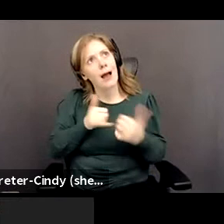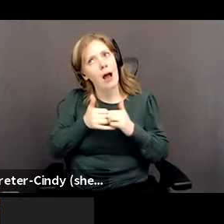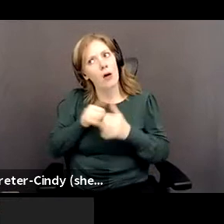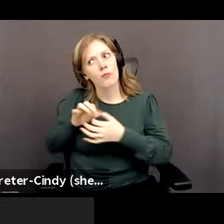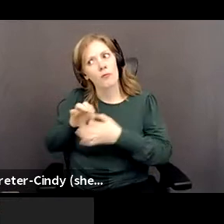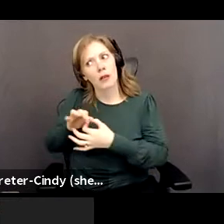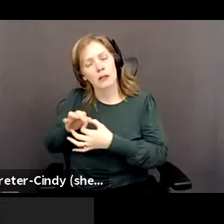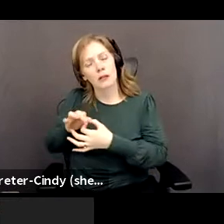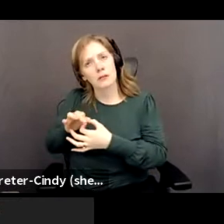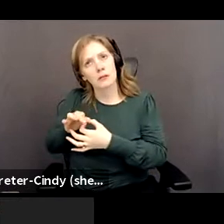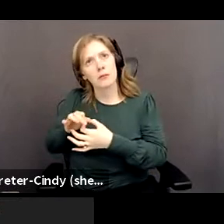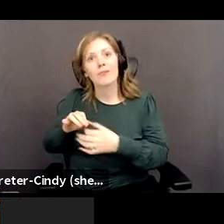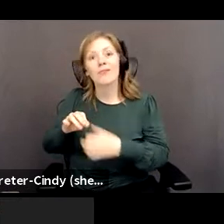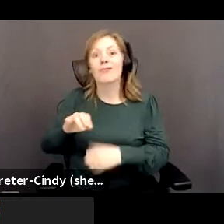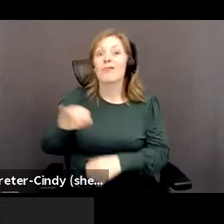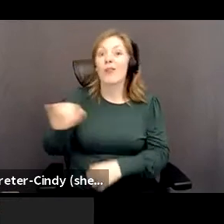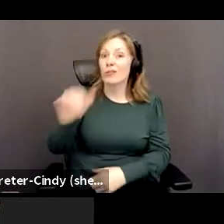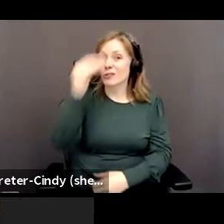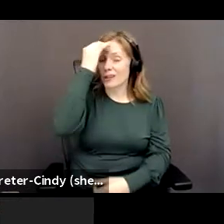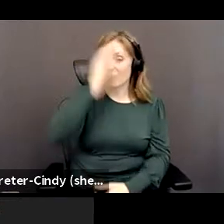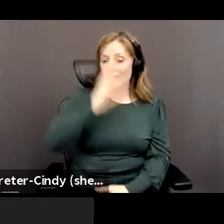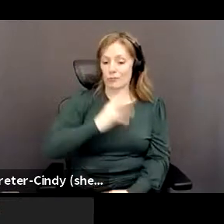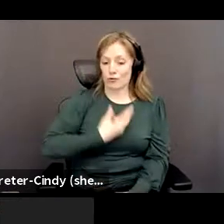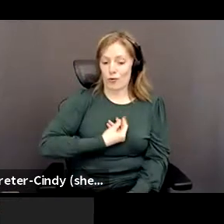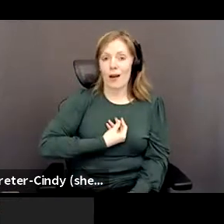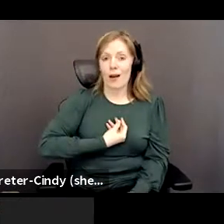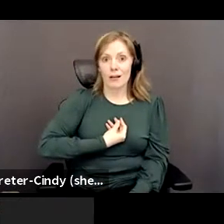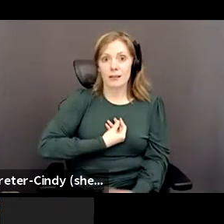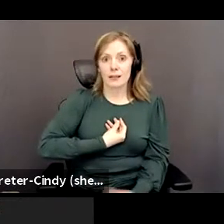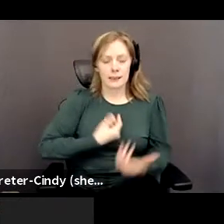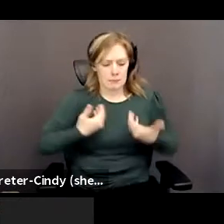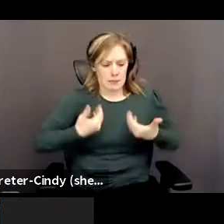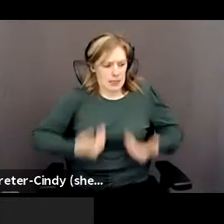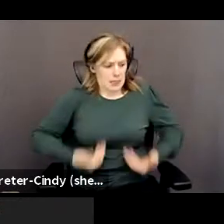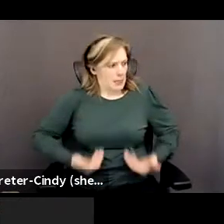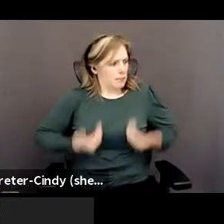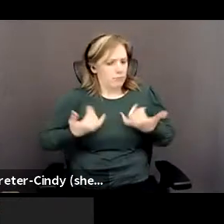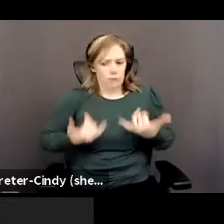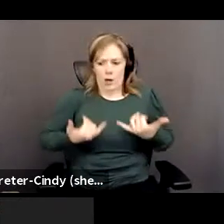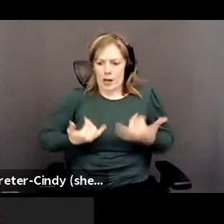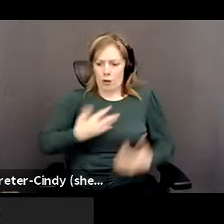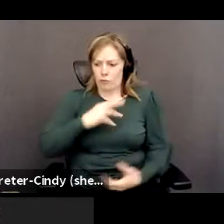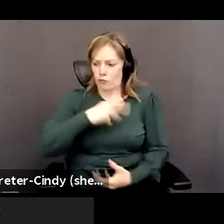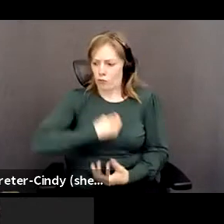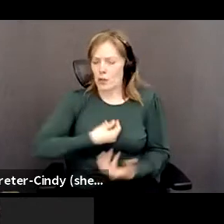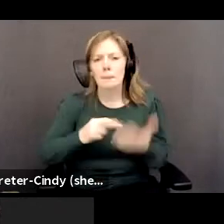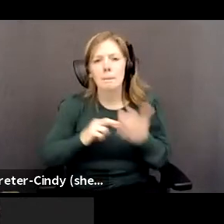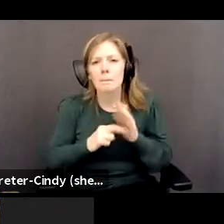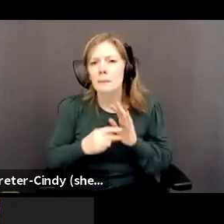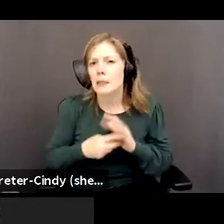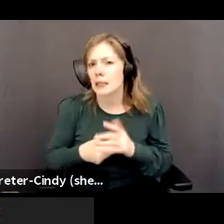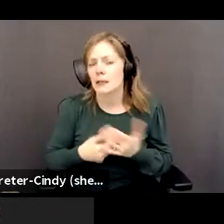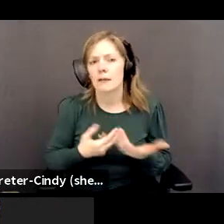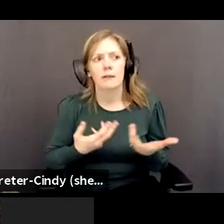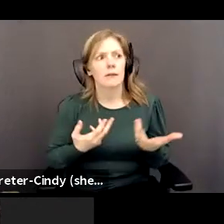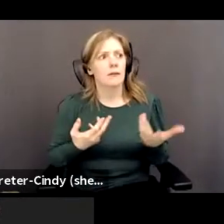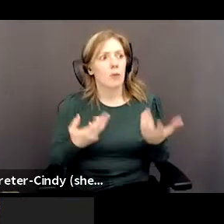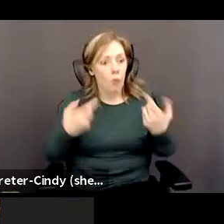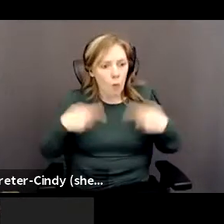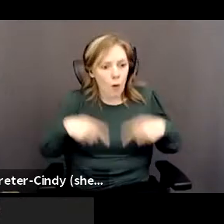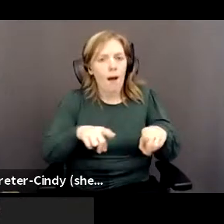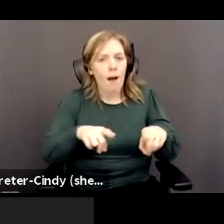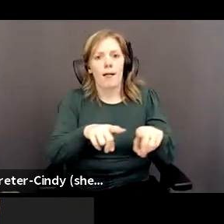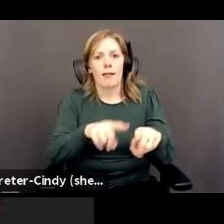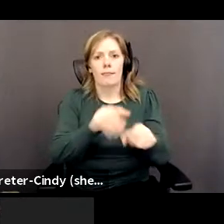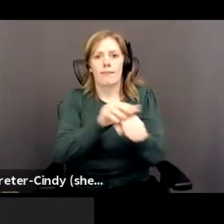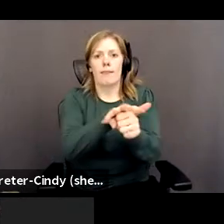trans identity as well. And I was like, what does it mean for me to be trans right now? What does it mean for me to be trans during this pandemic? What